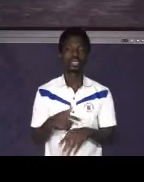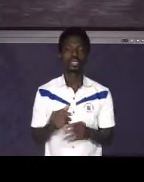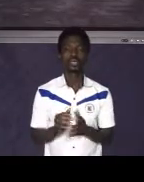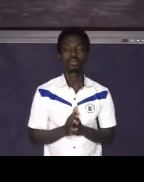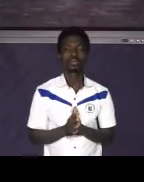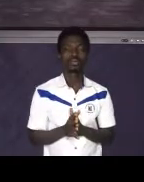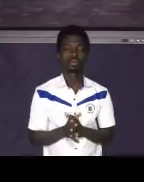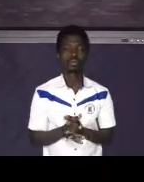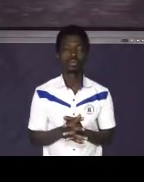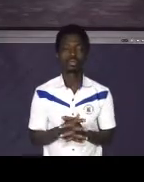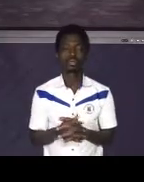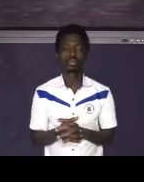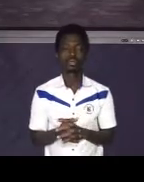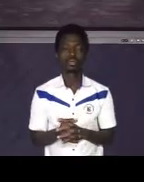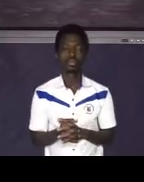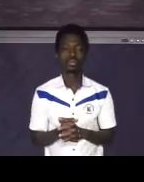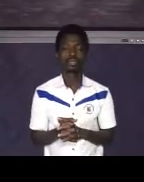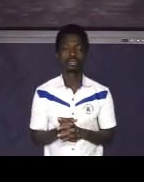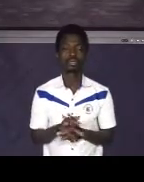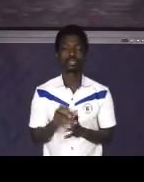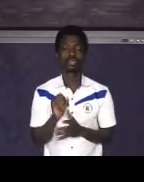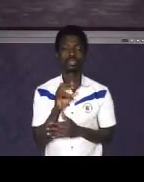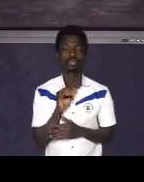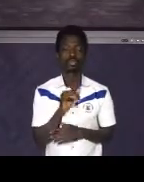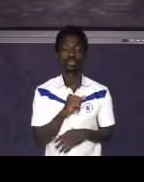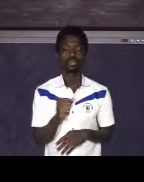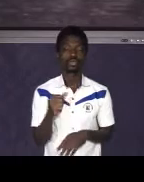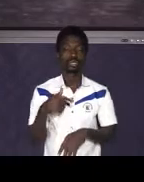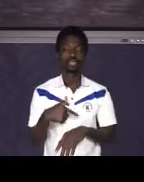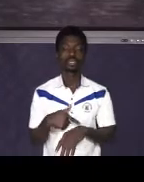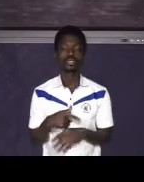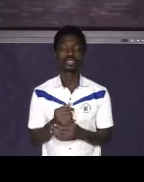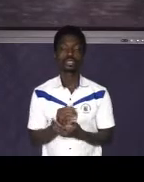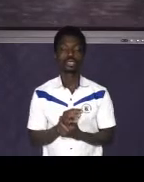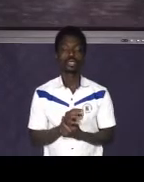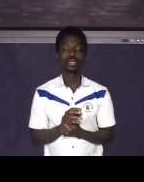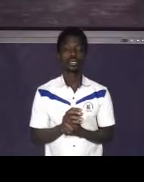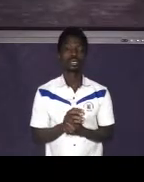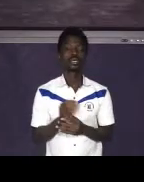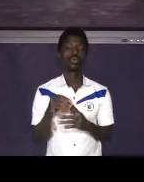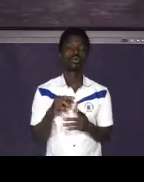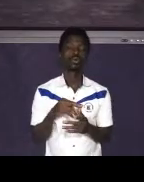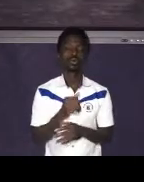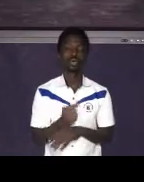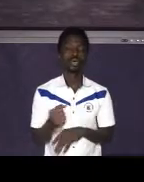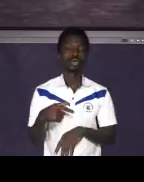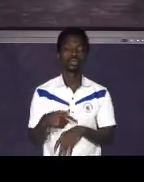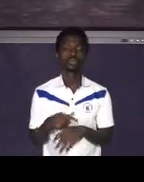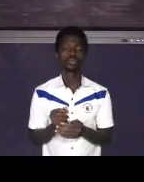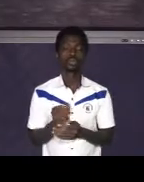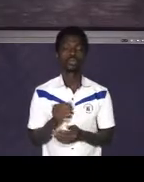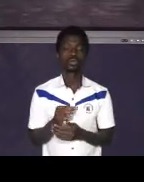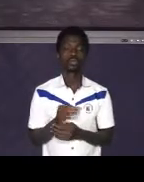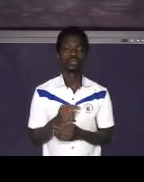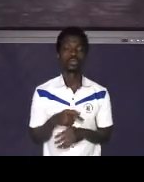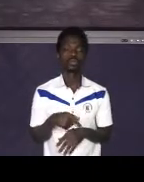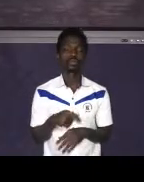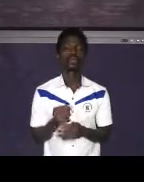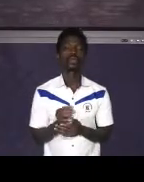at that period of time. So a period of time or a moment of time.